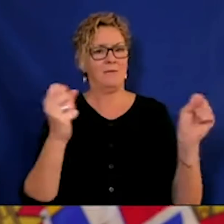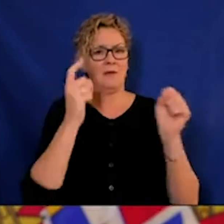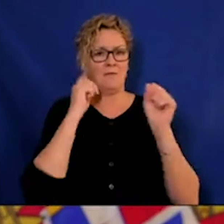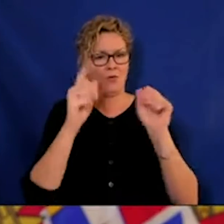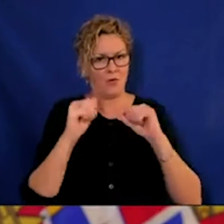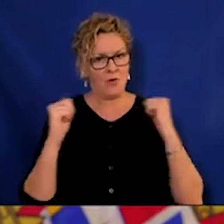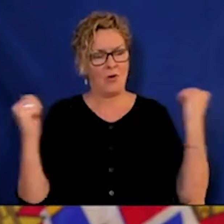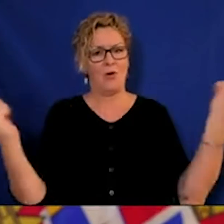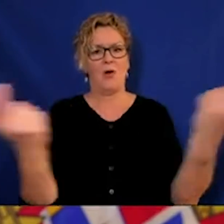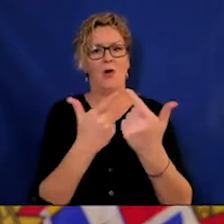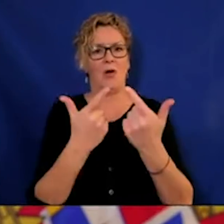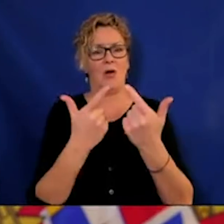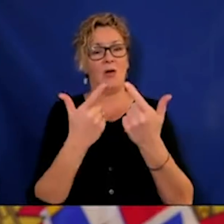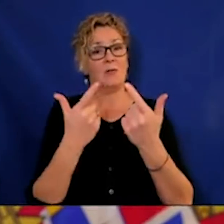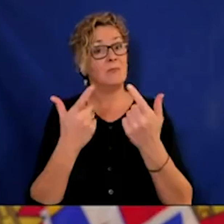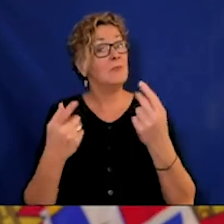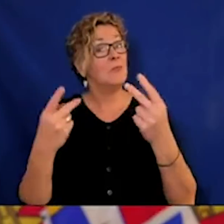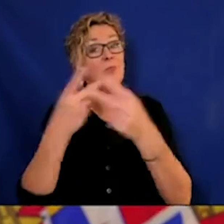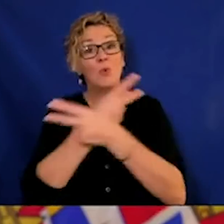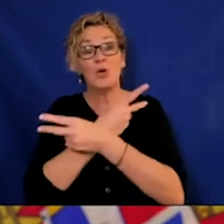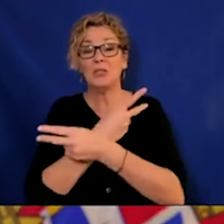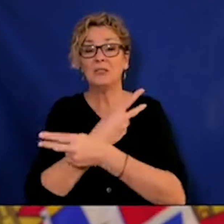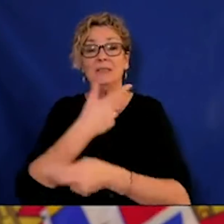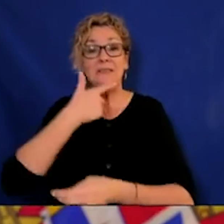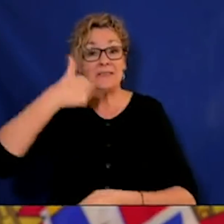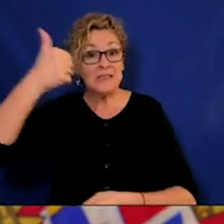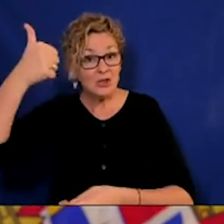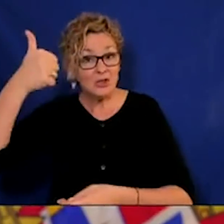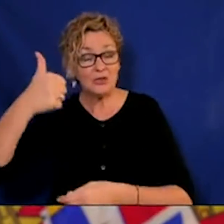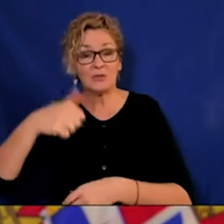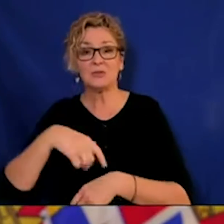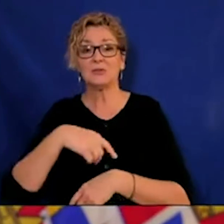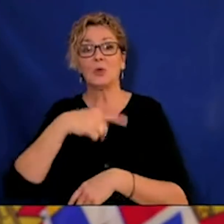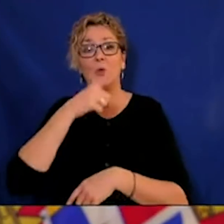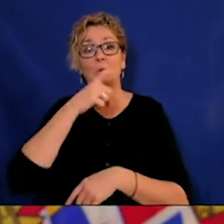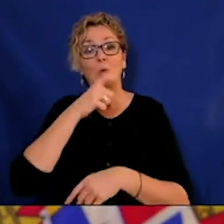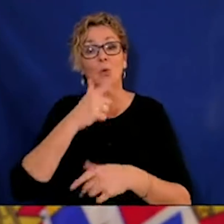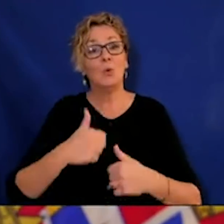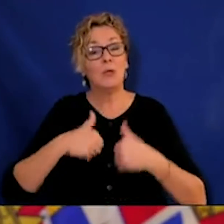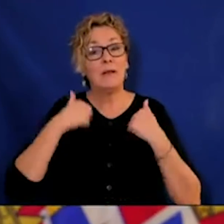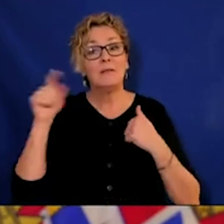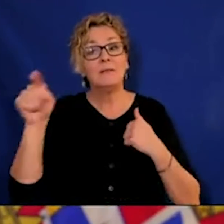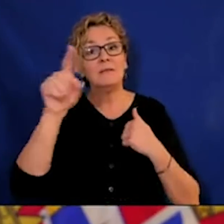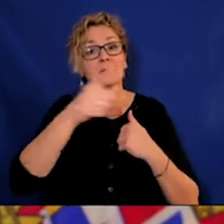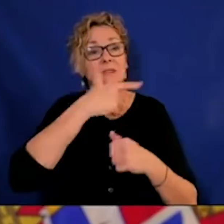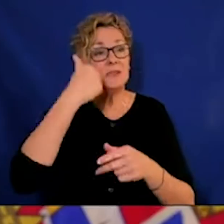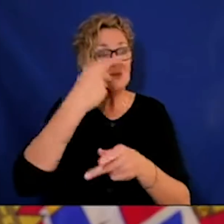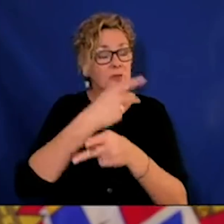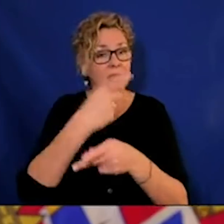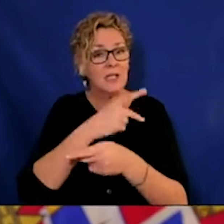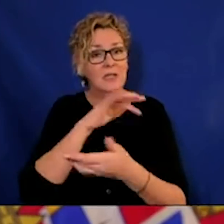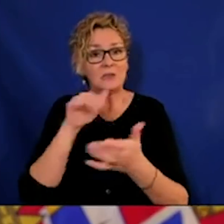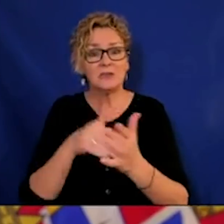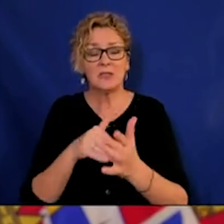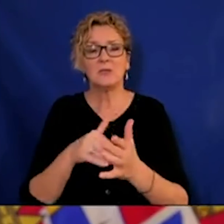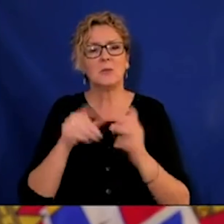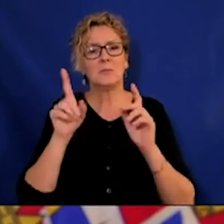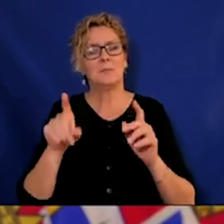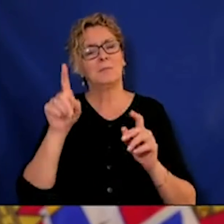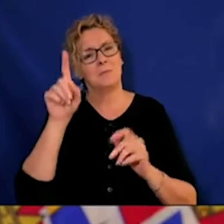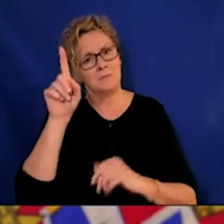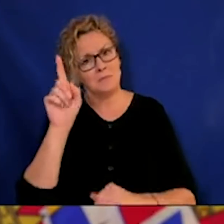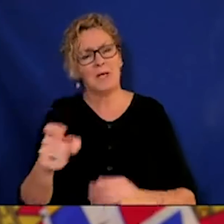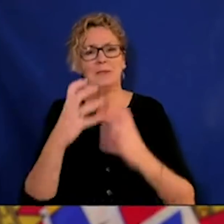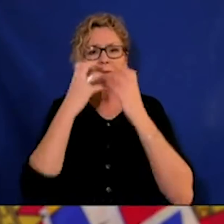particular on our seniors and elders in long-term care. And we all need to take a step back to stop that.